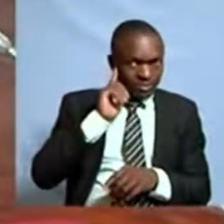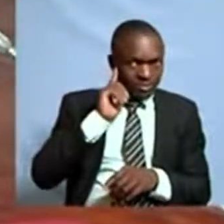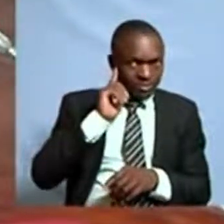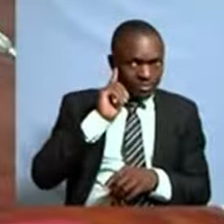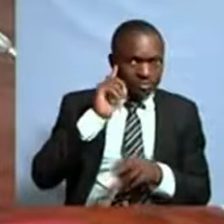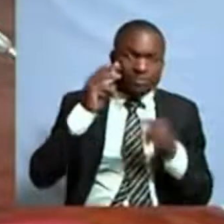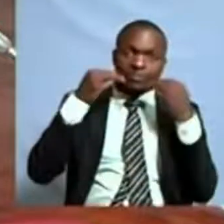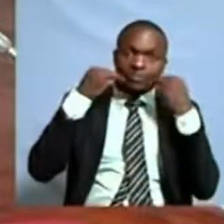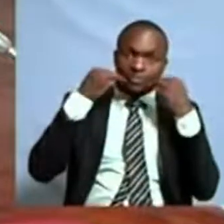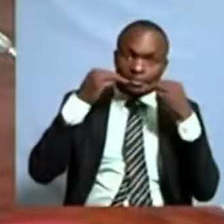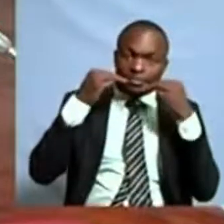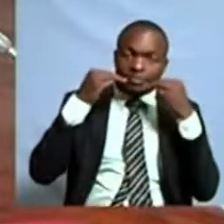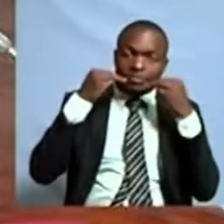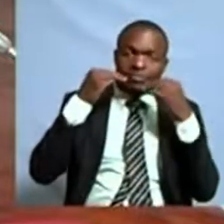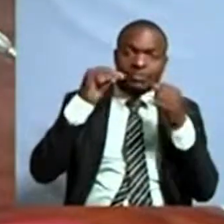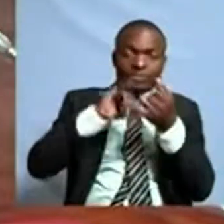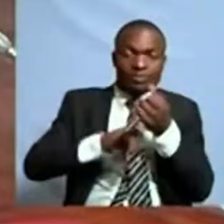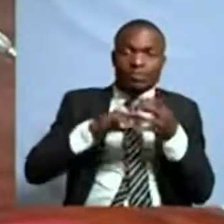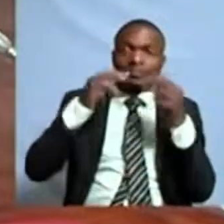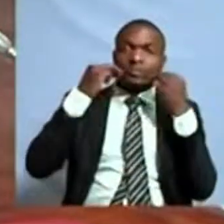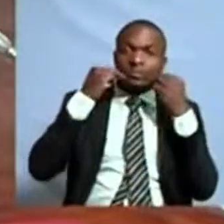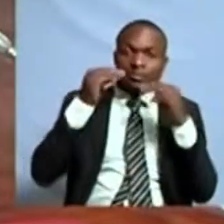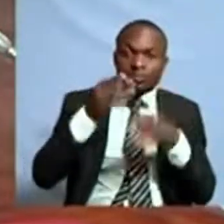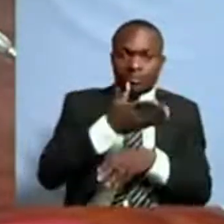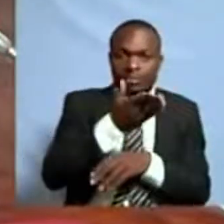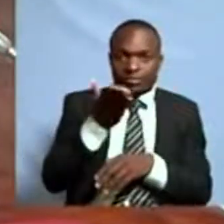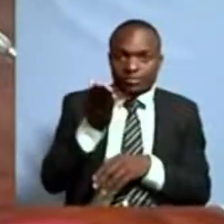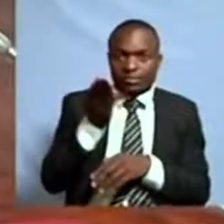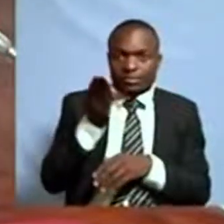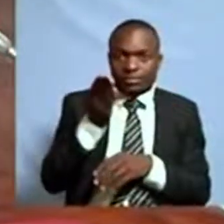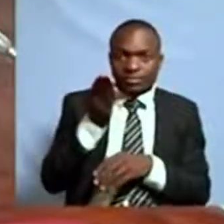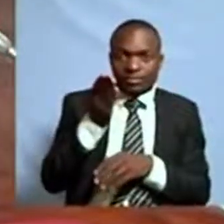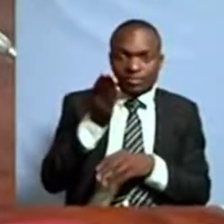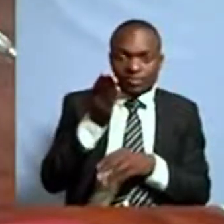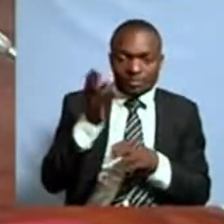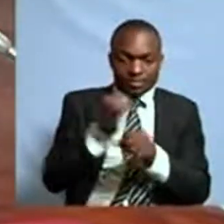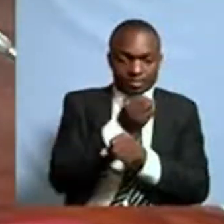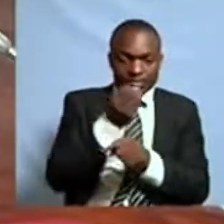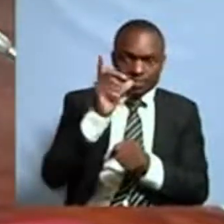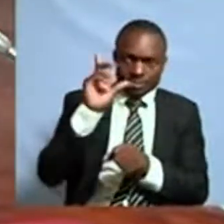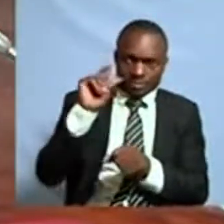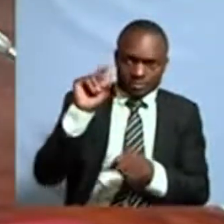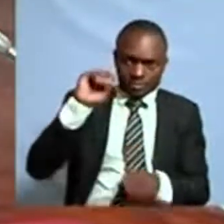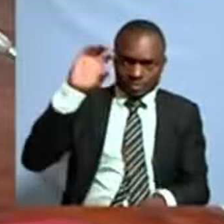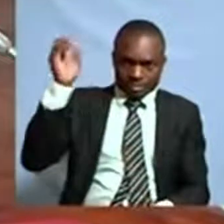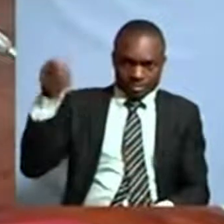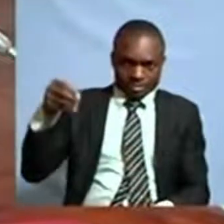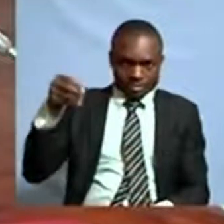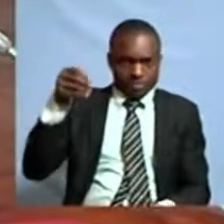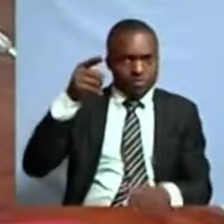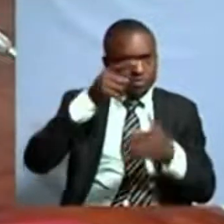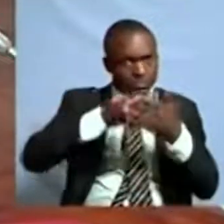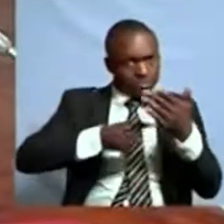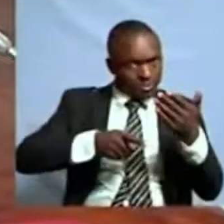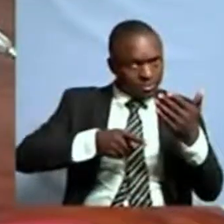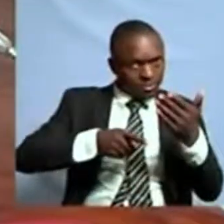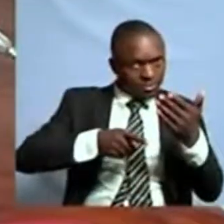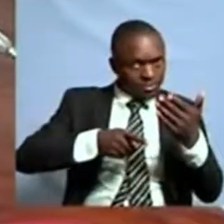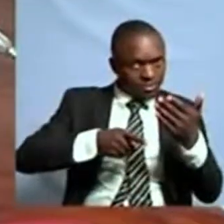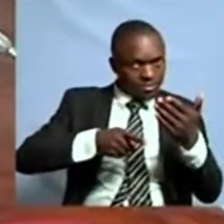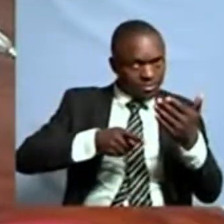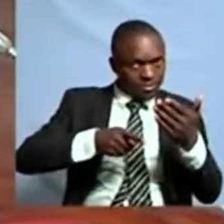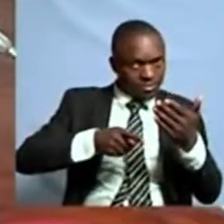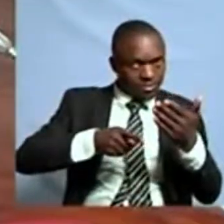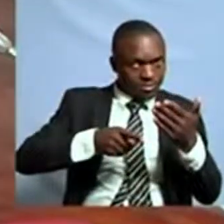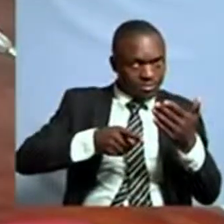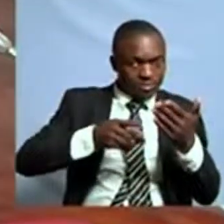that the current minister said they only be able to withdraw 20%. 20% of what? So the